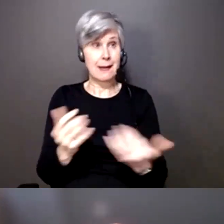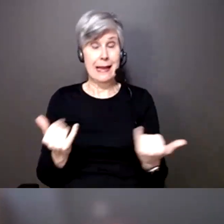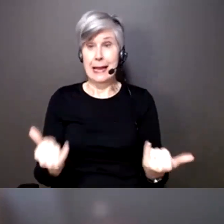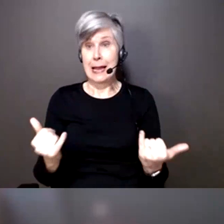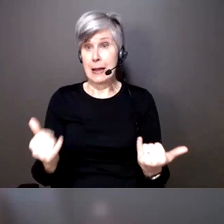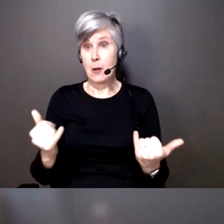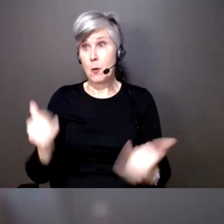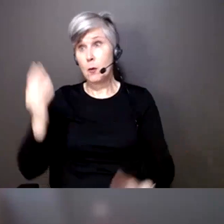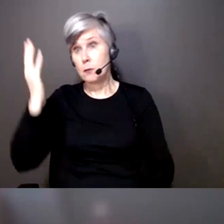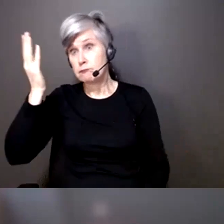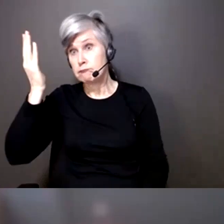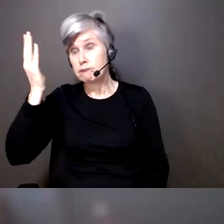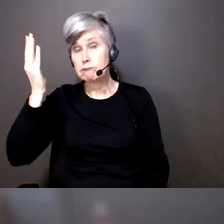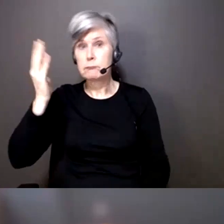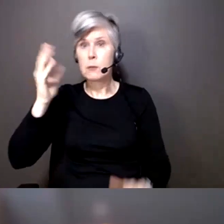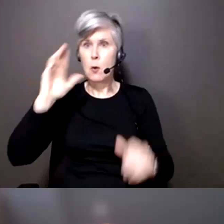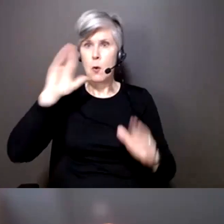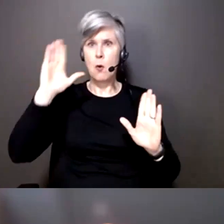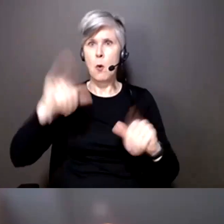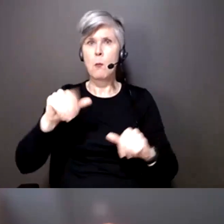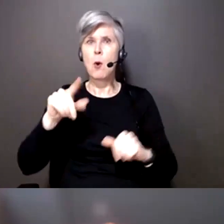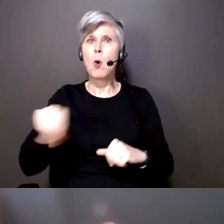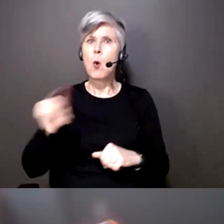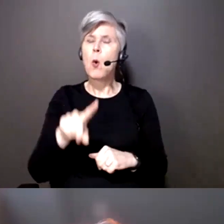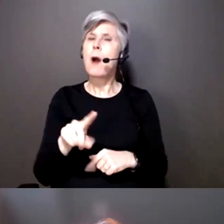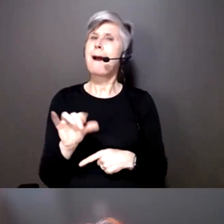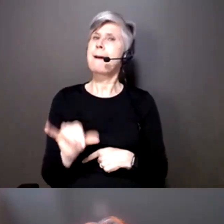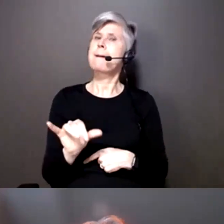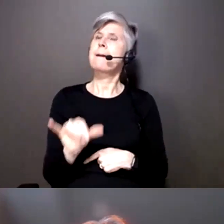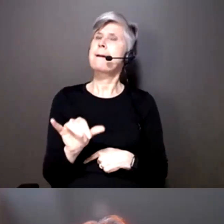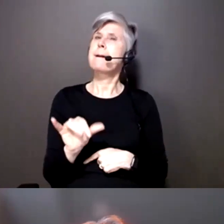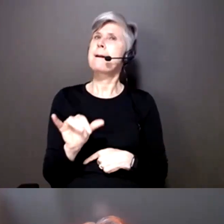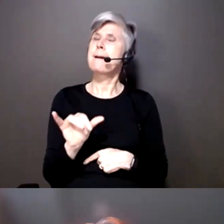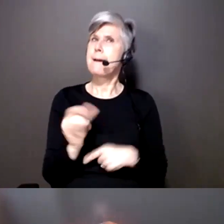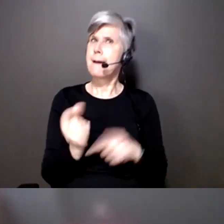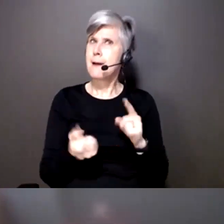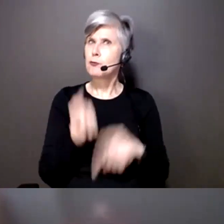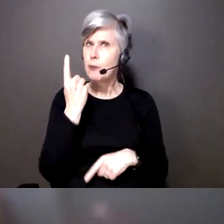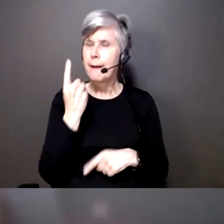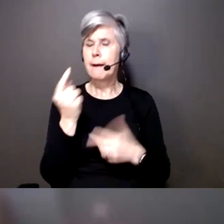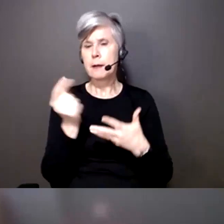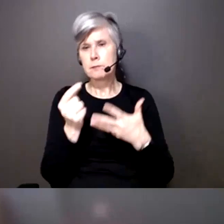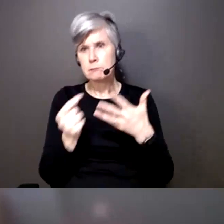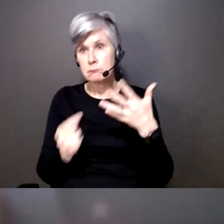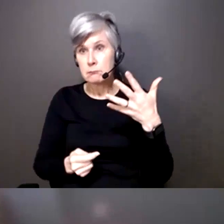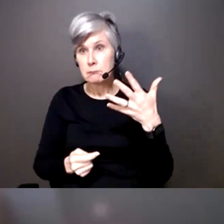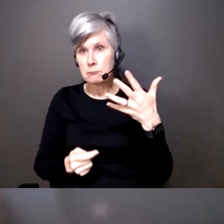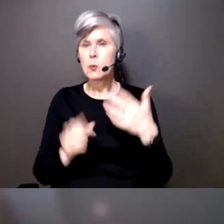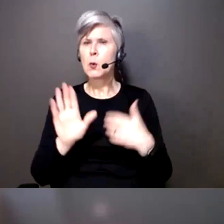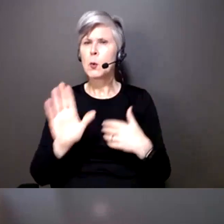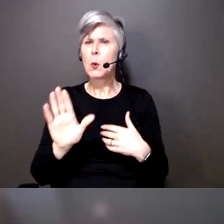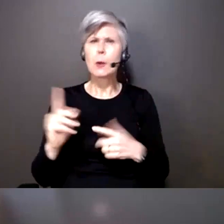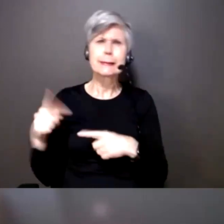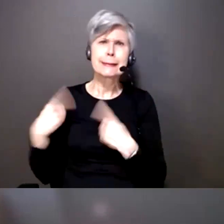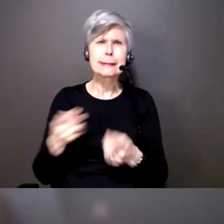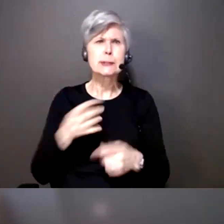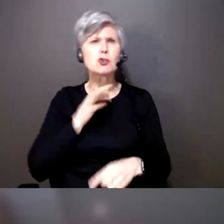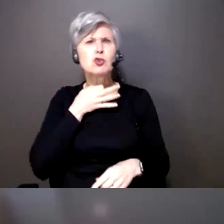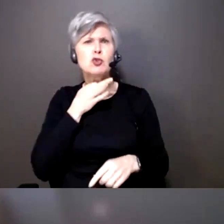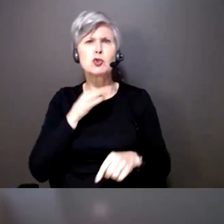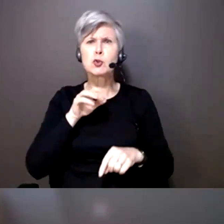questions and give you some practical examples as well of how to use the